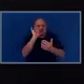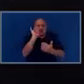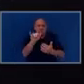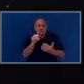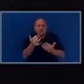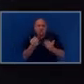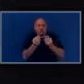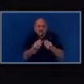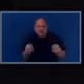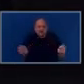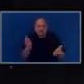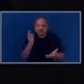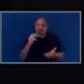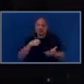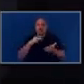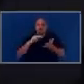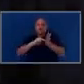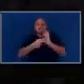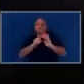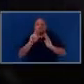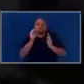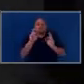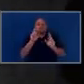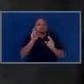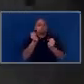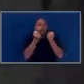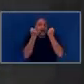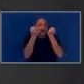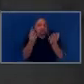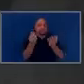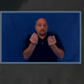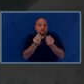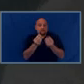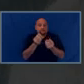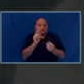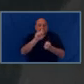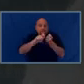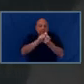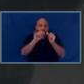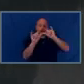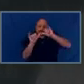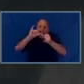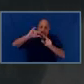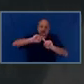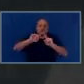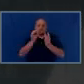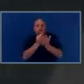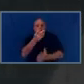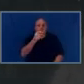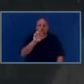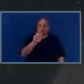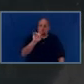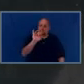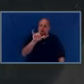might be, and by that I mean how many there are of any particular size. We didn't know if the material was strong or weak.